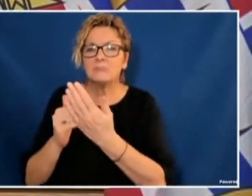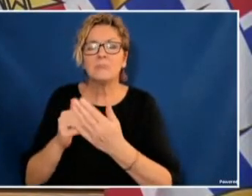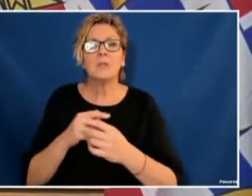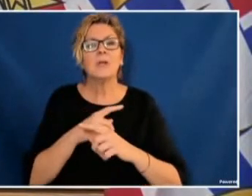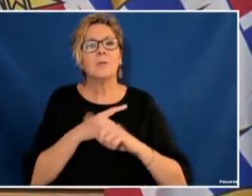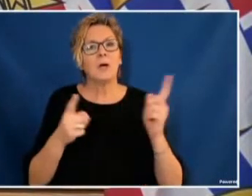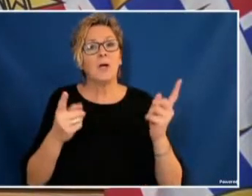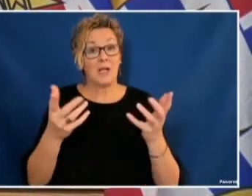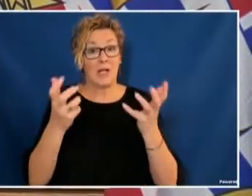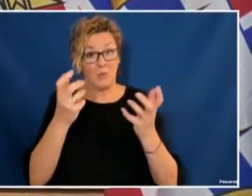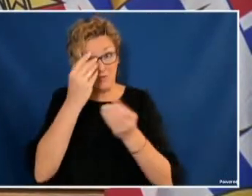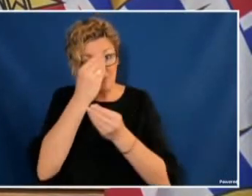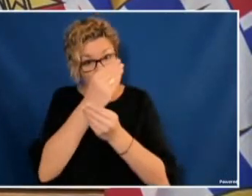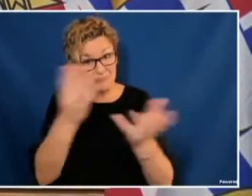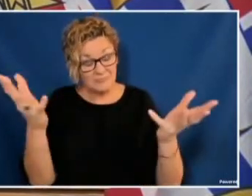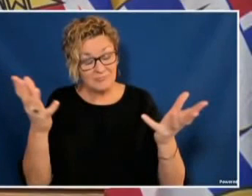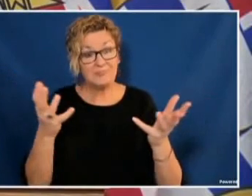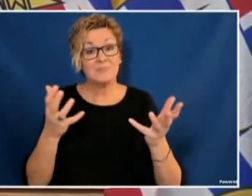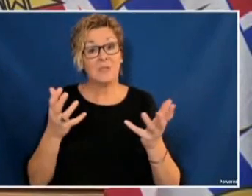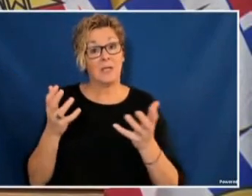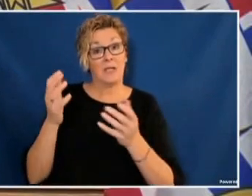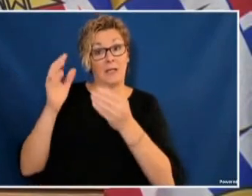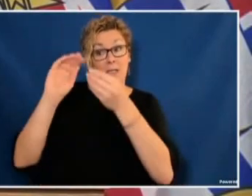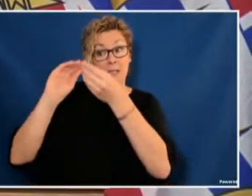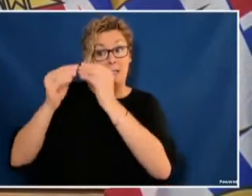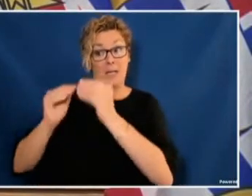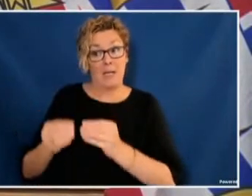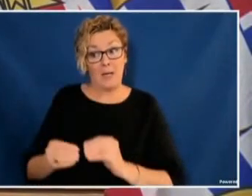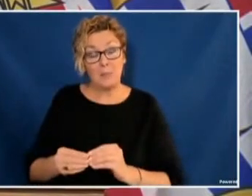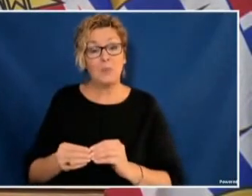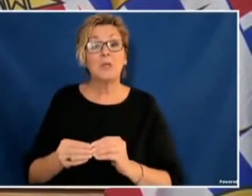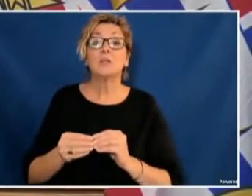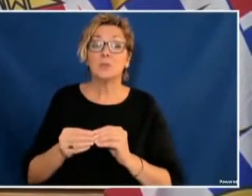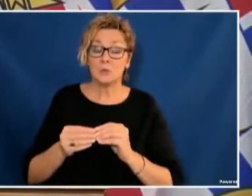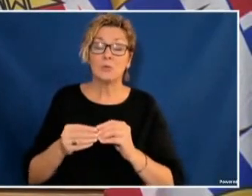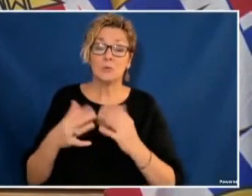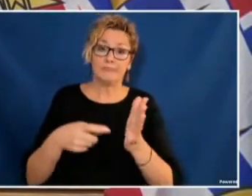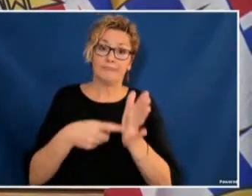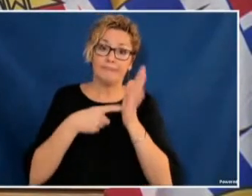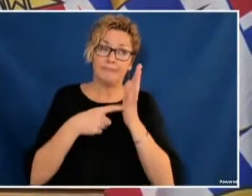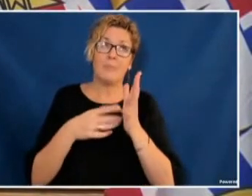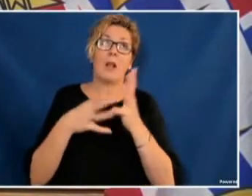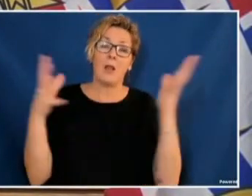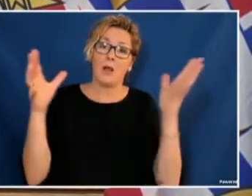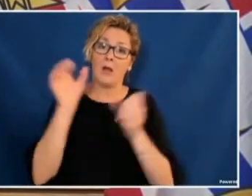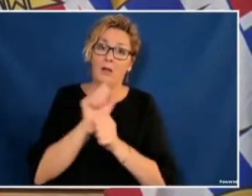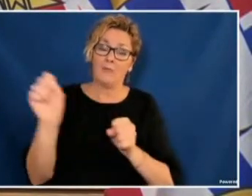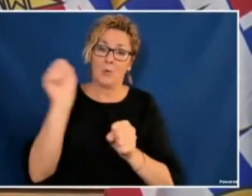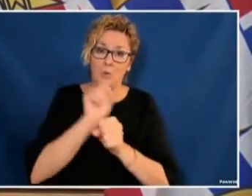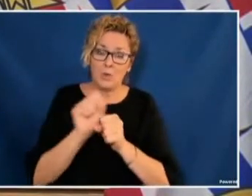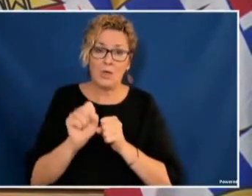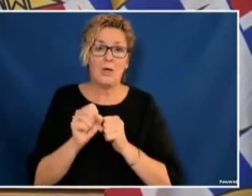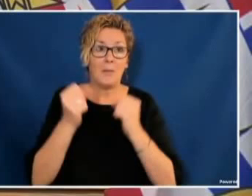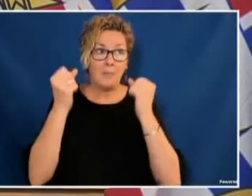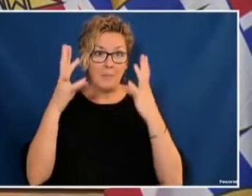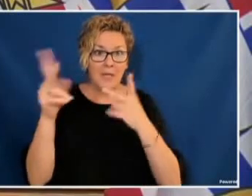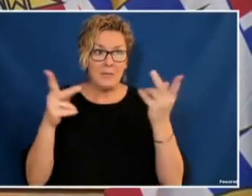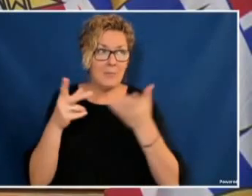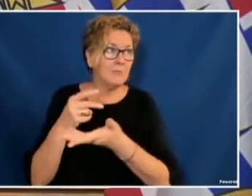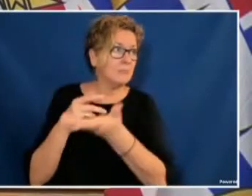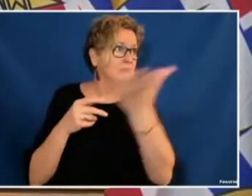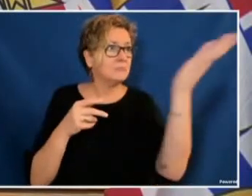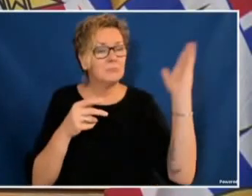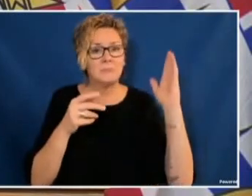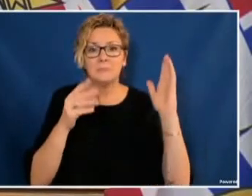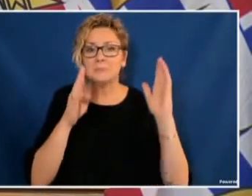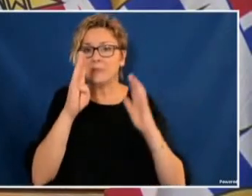In the coming days, however, we will be switching our systems to further automate some of the functions to make it easier, so that we're not spending